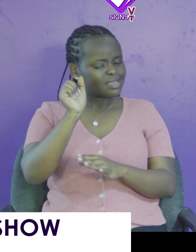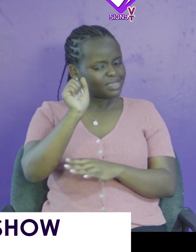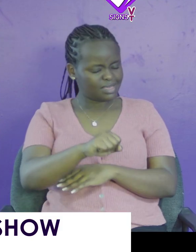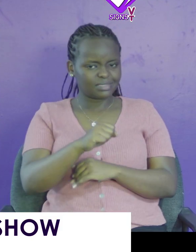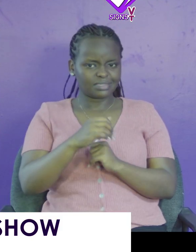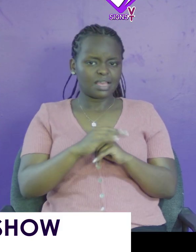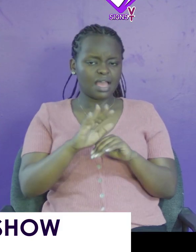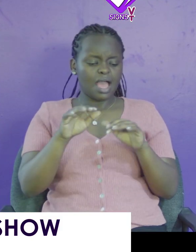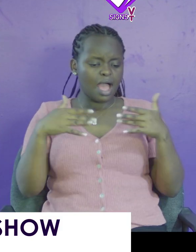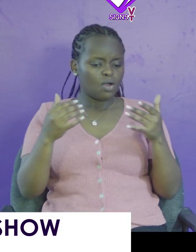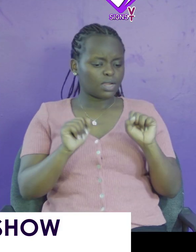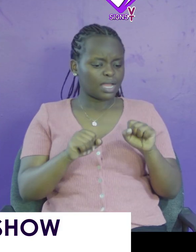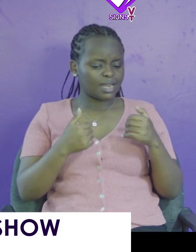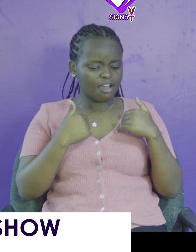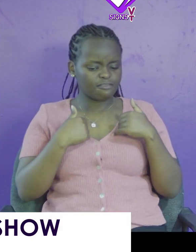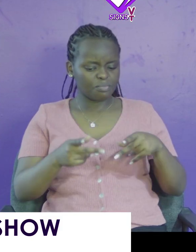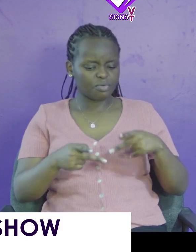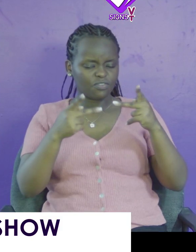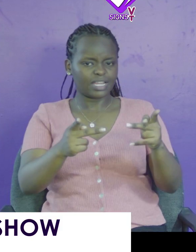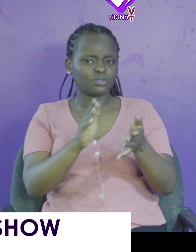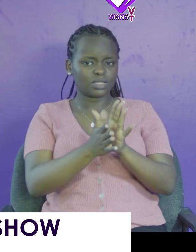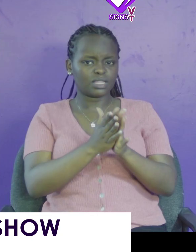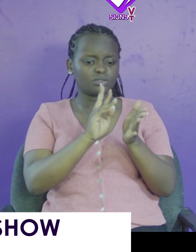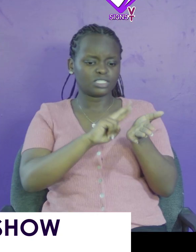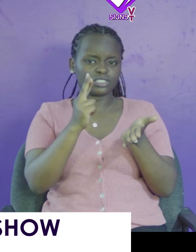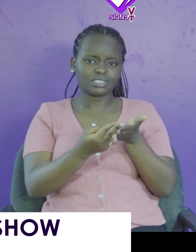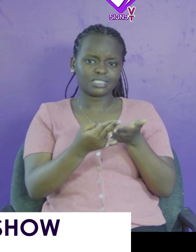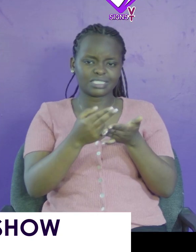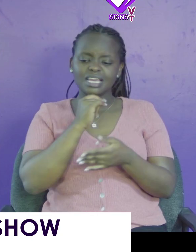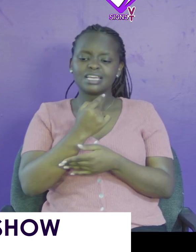How can you provide without resources? But it does not